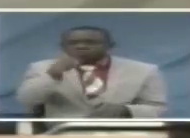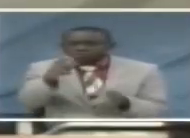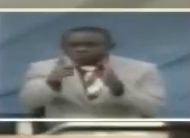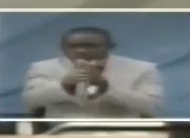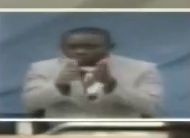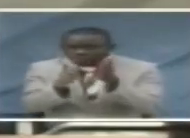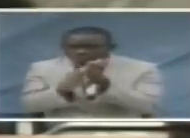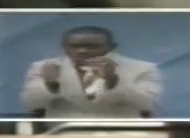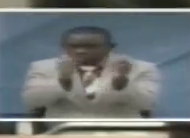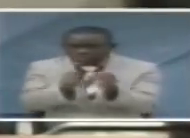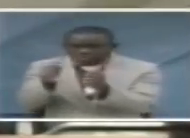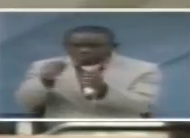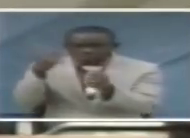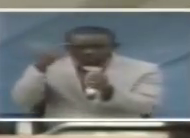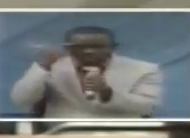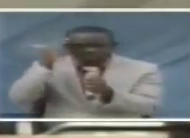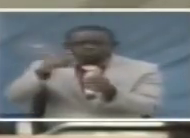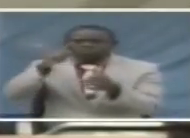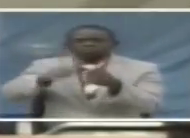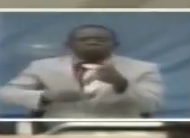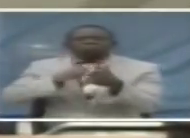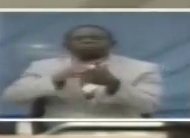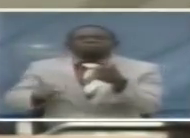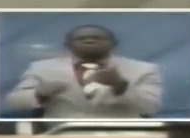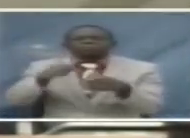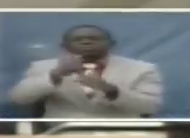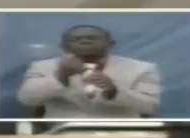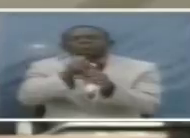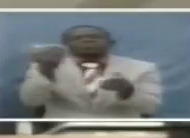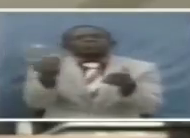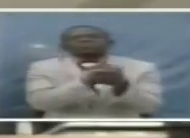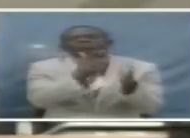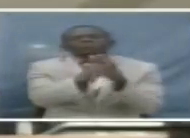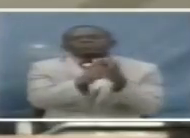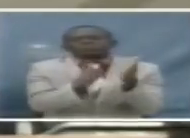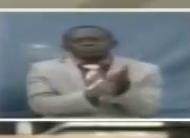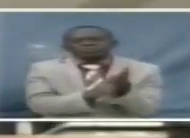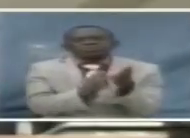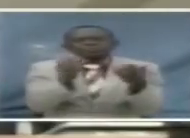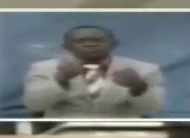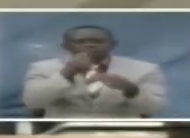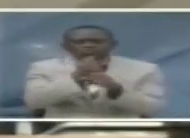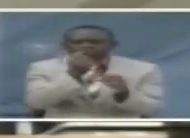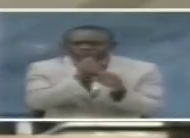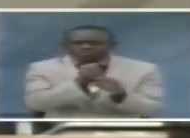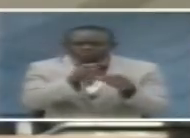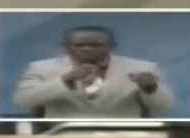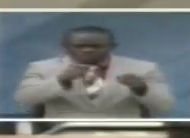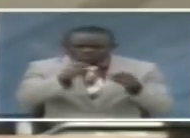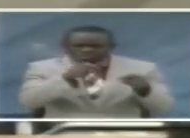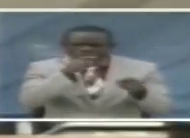will repeal and replace the Insurance Act to strengthen governance and financial